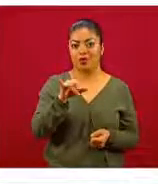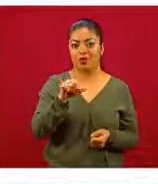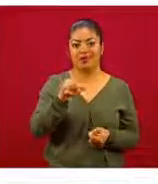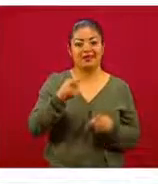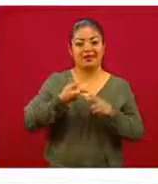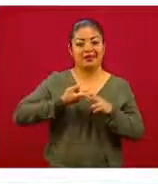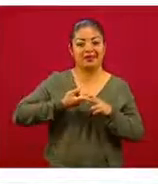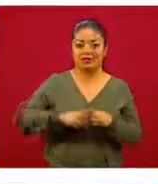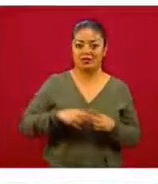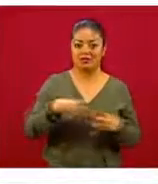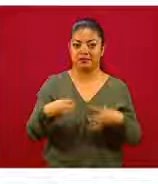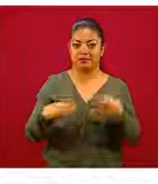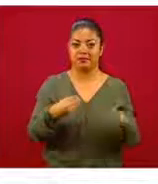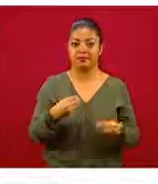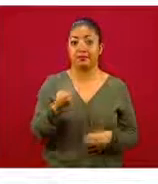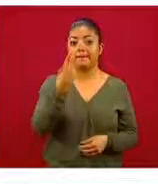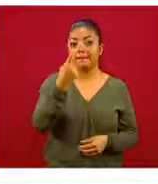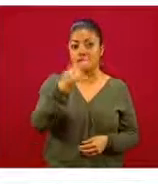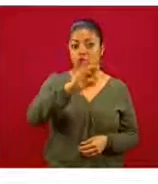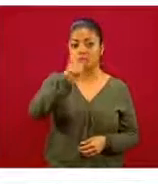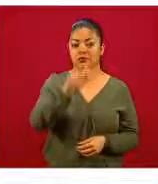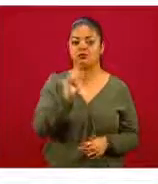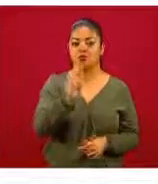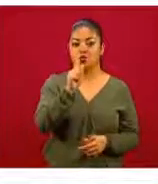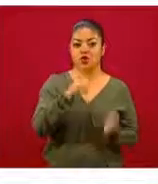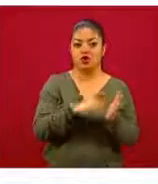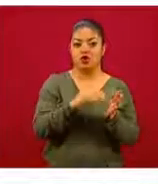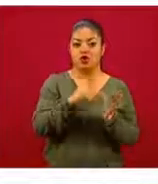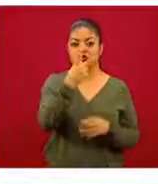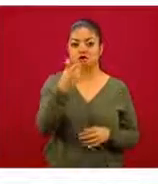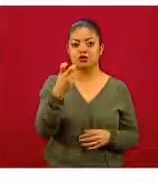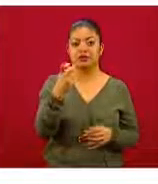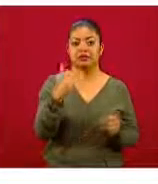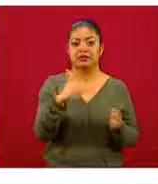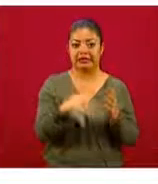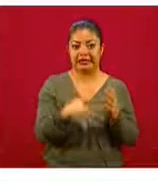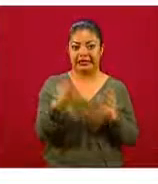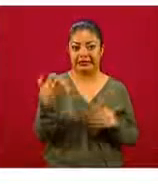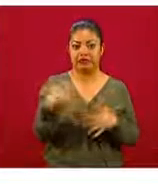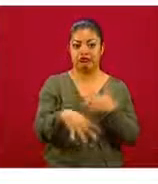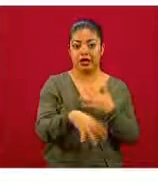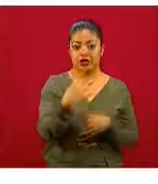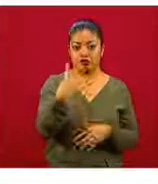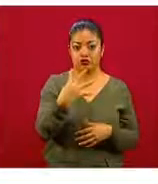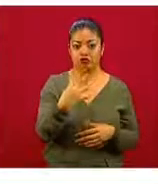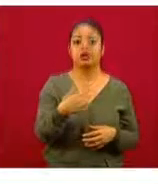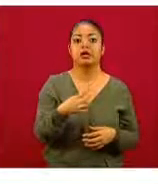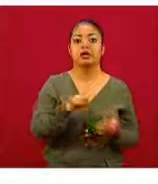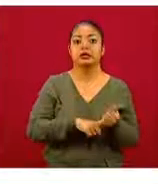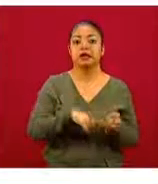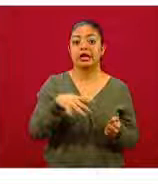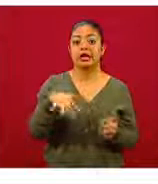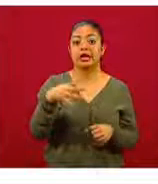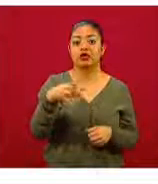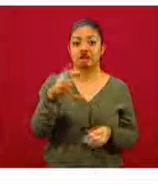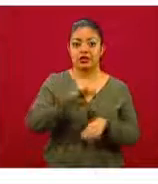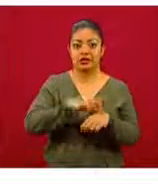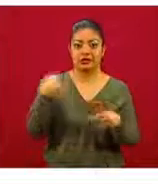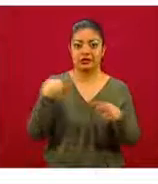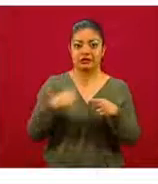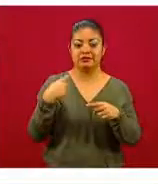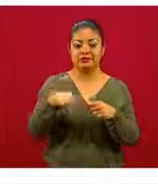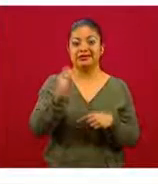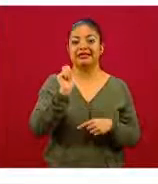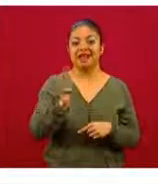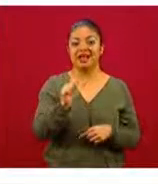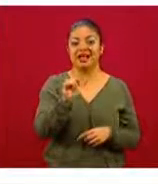epidemia. 25% de ellos, que es 4,789,205 confirmed 1.214.514, cases, lo han tenido en los últimos and we have 14 días. Es la parte activa de la